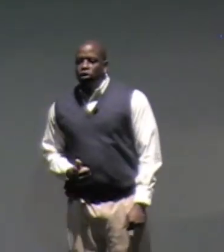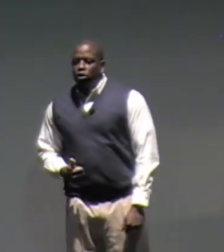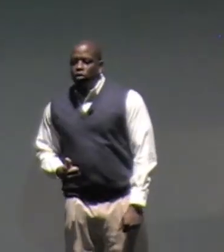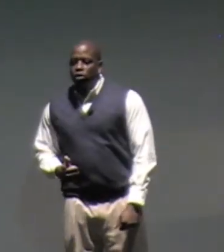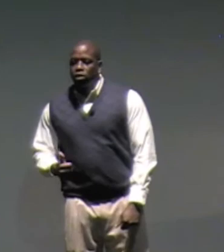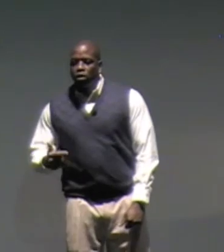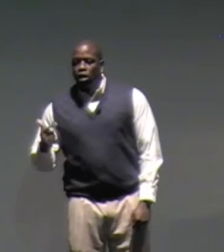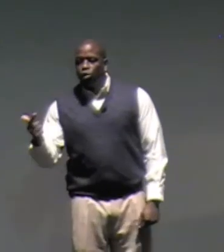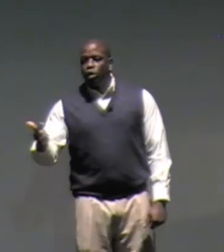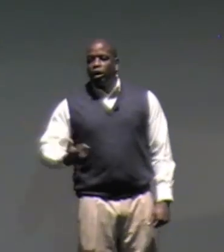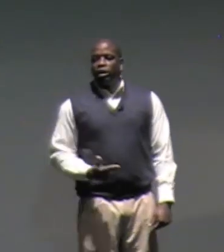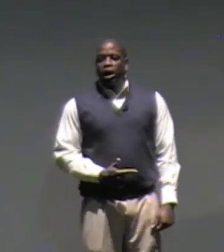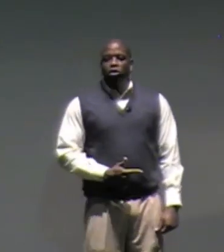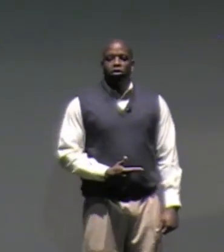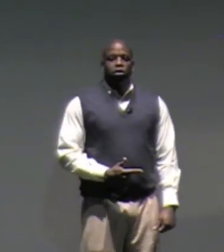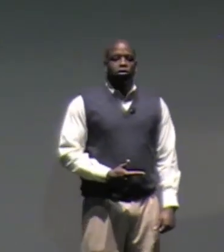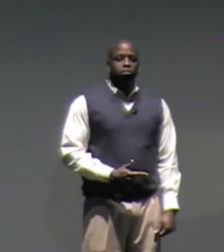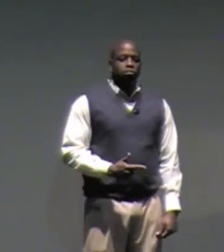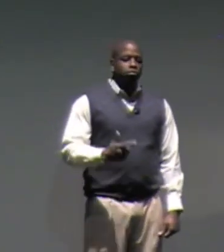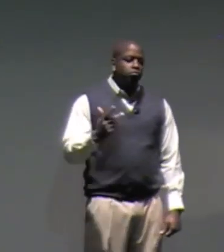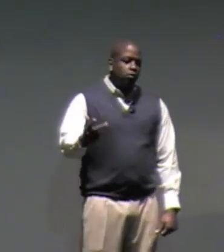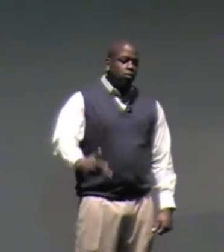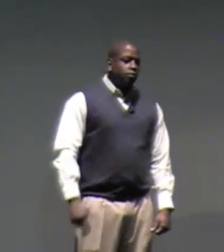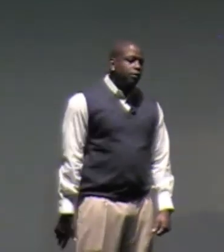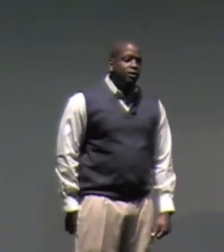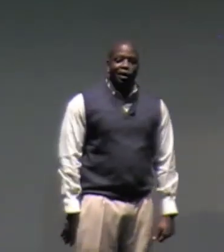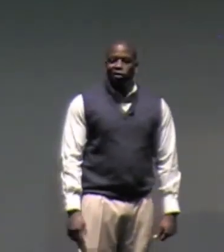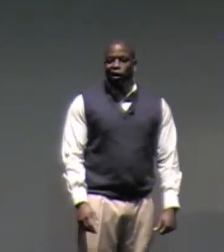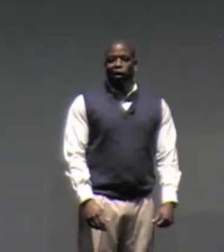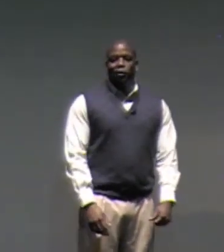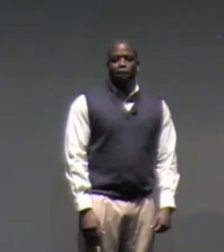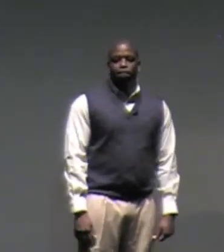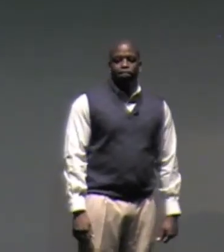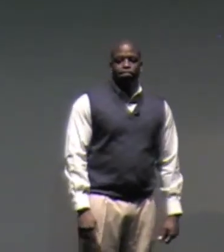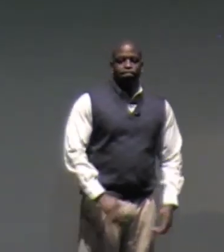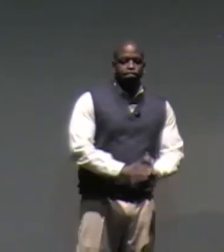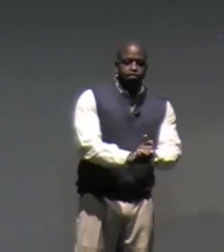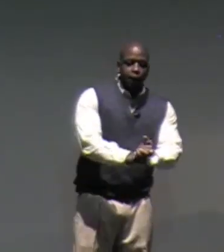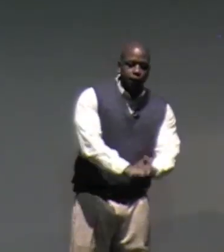long as you ask questions, create connections,